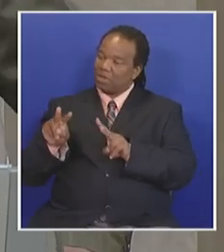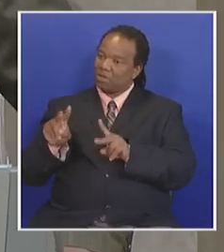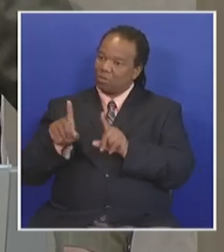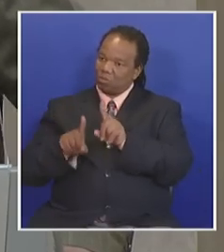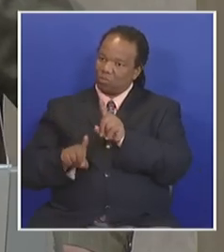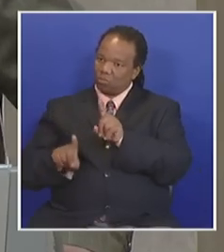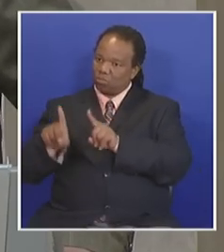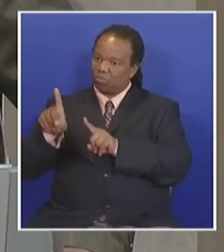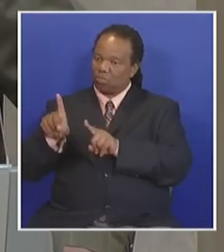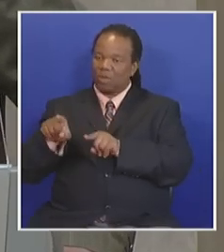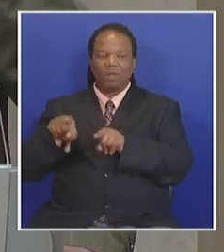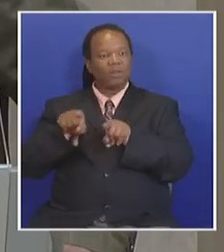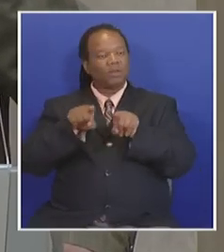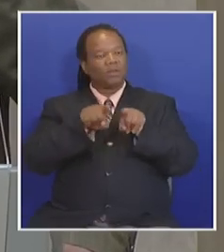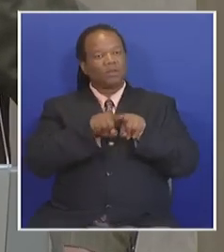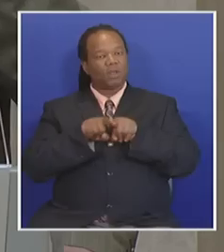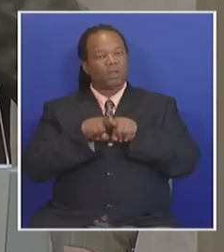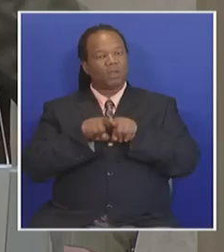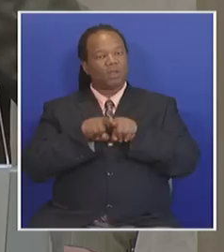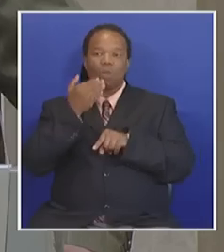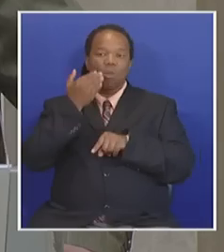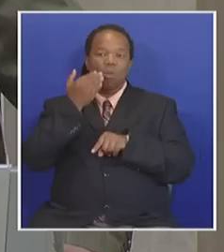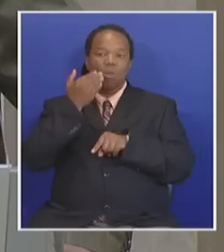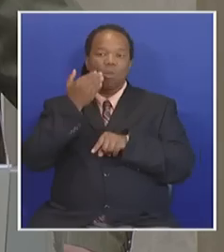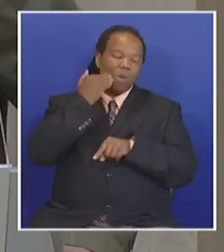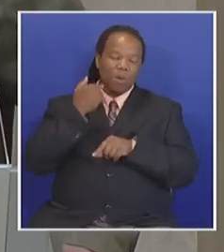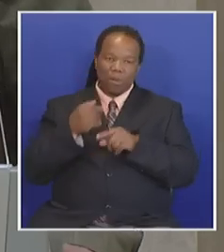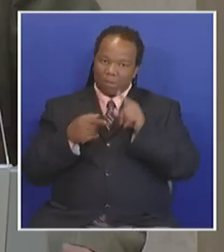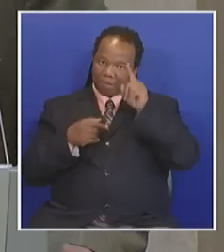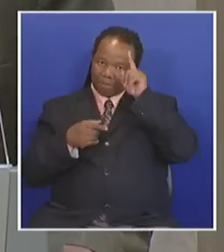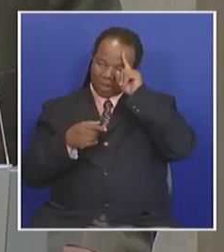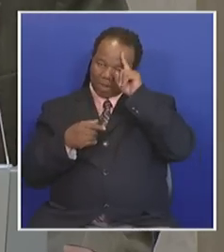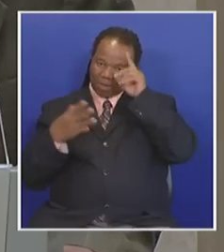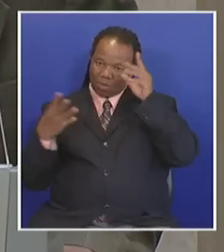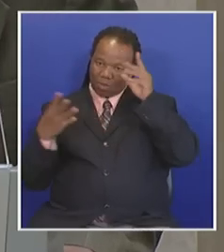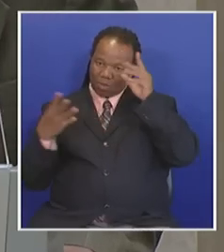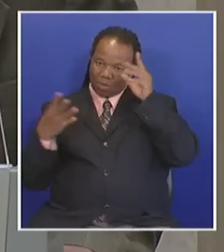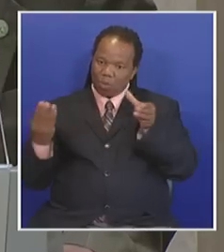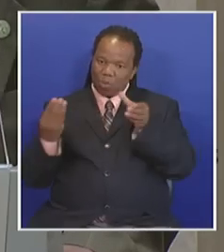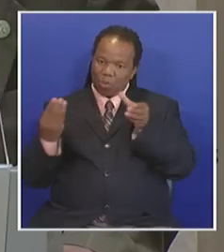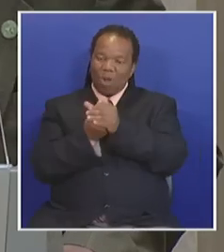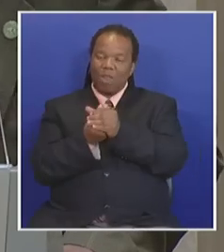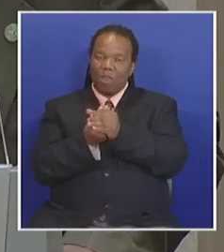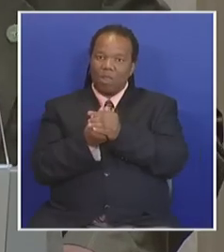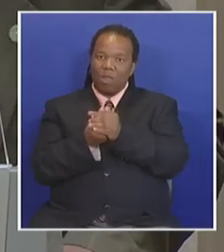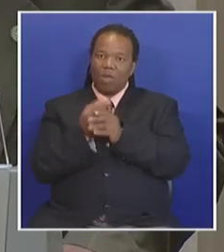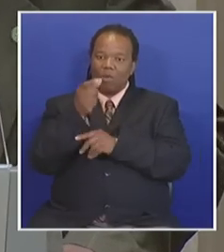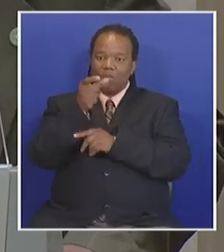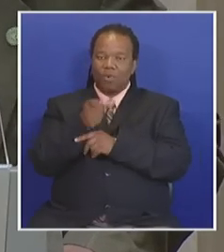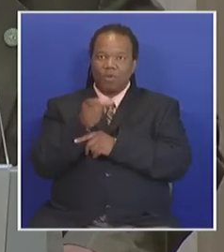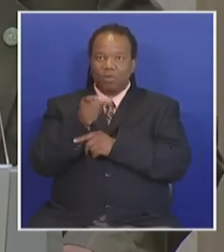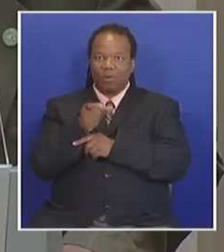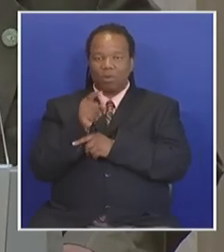humanity that bonds both black and white into one human race will have said to each other, one of